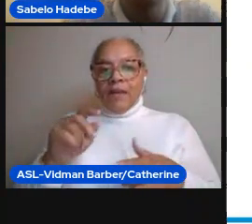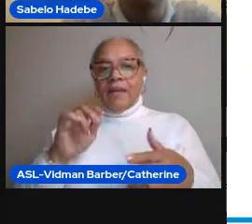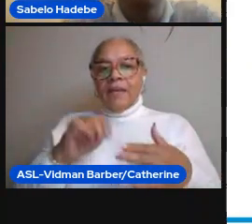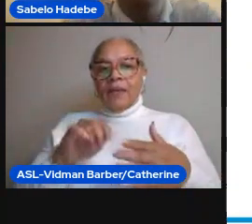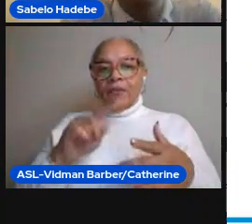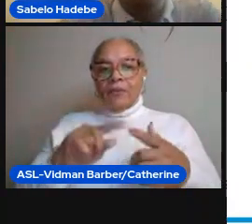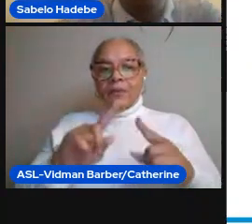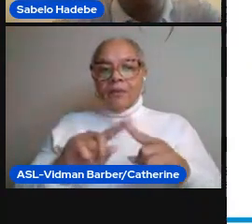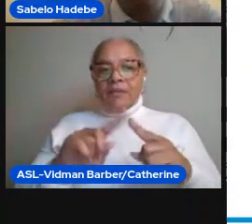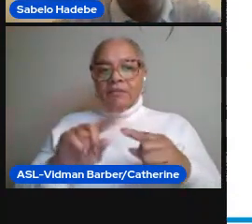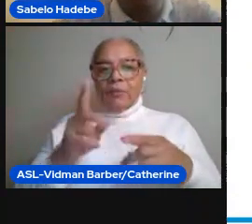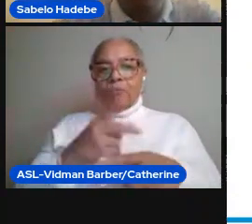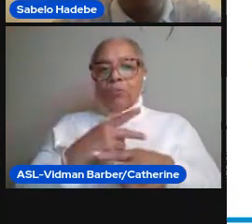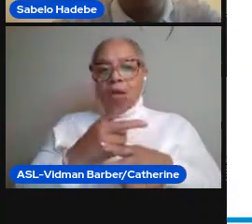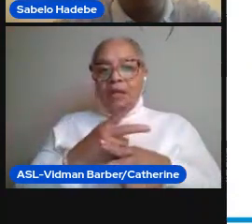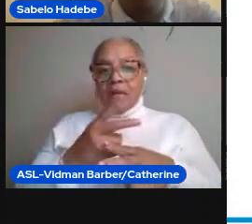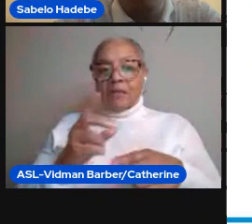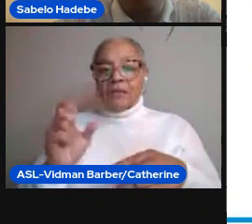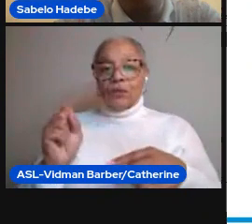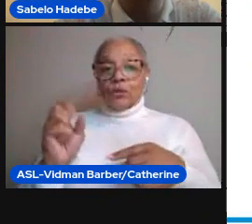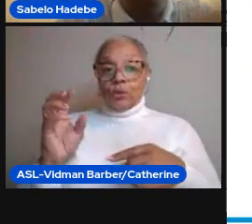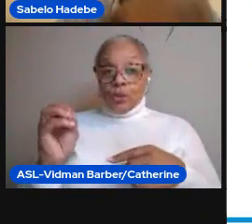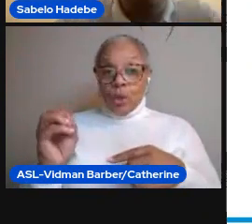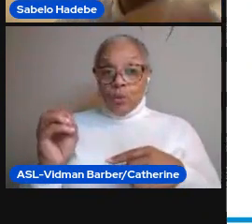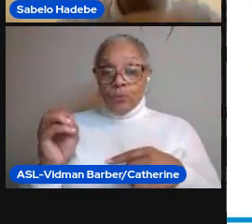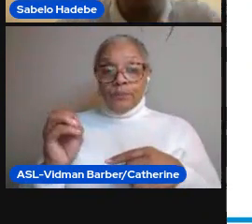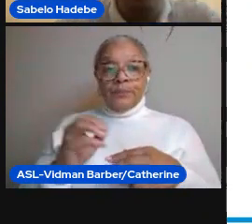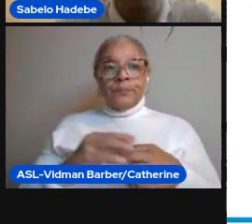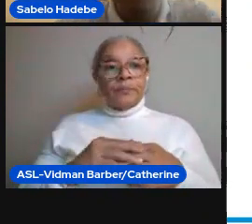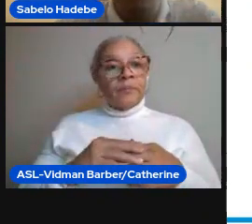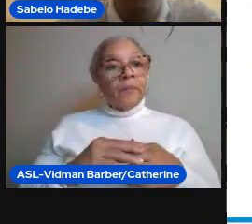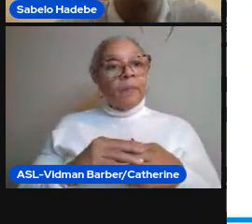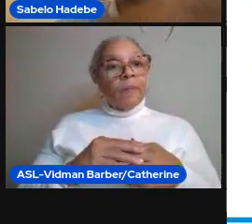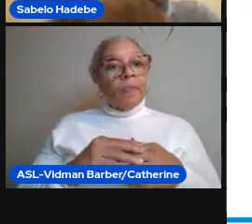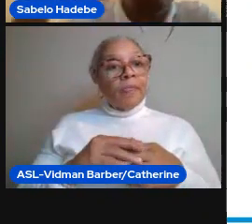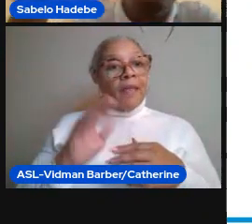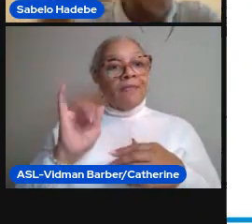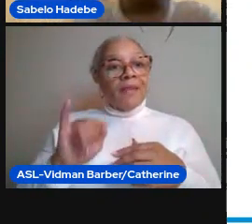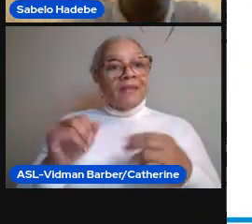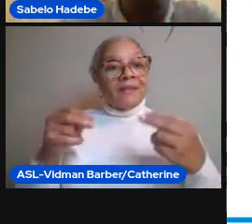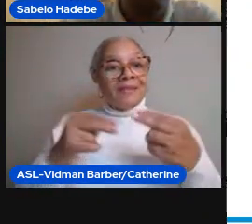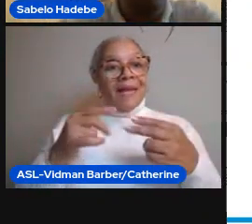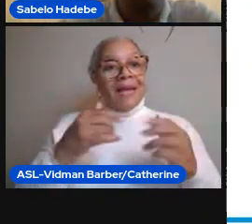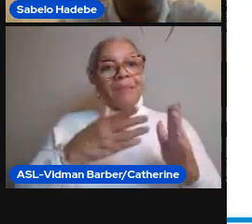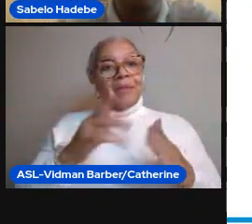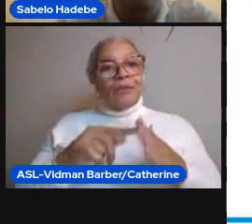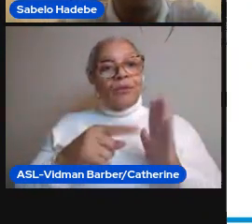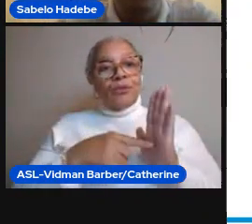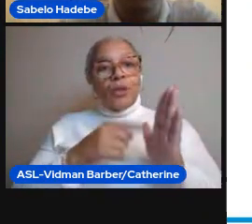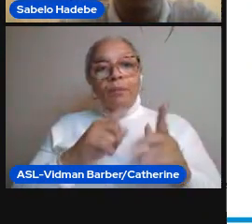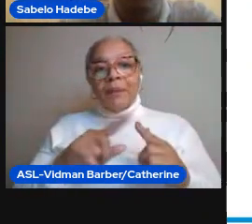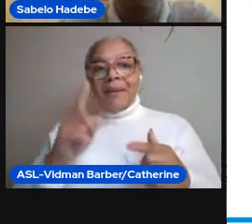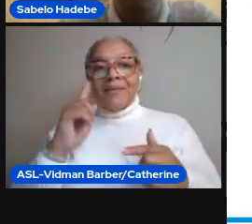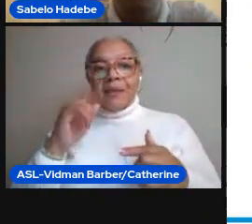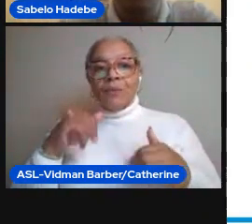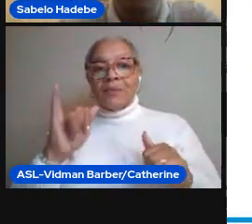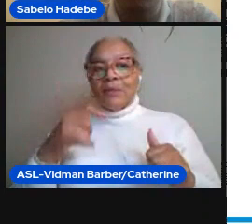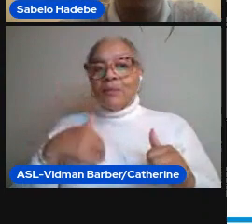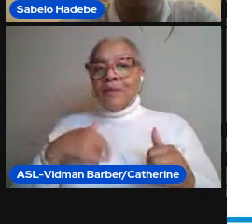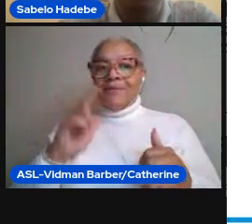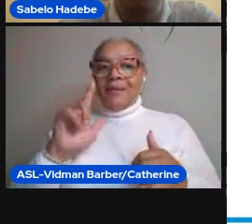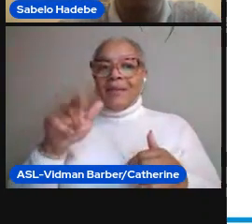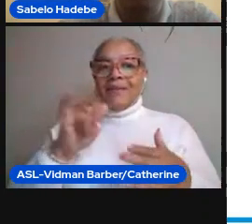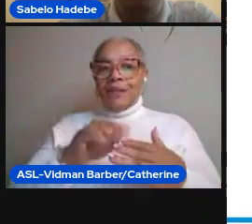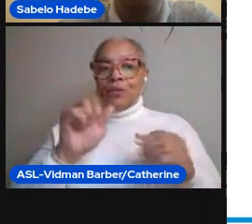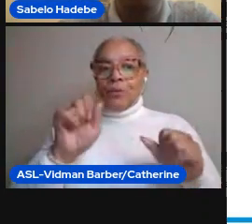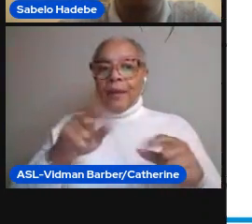products. So so that's the slide that I was going to show you, but I think we still have it later, so you'll be able to see what